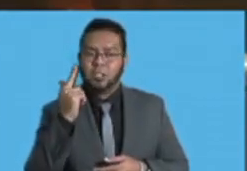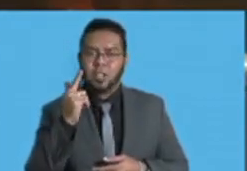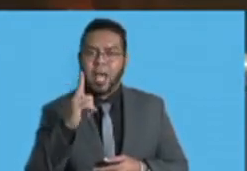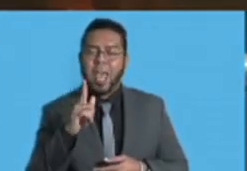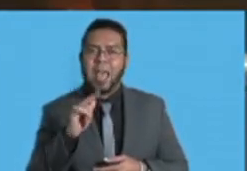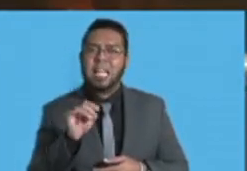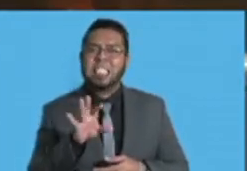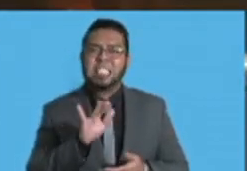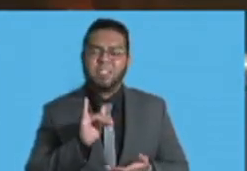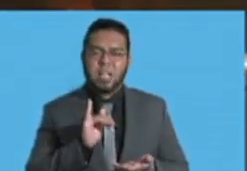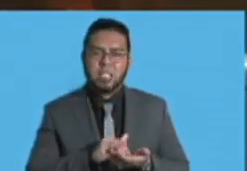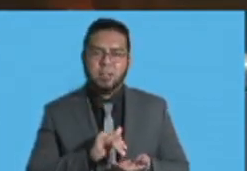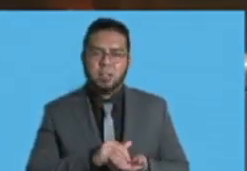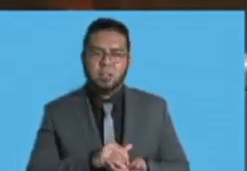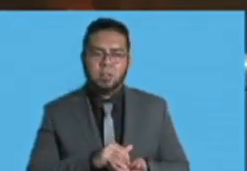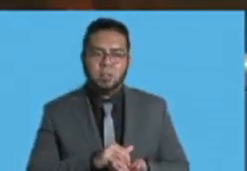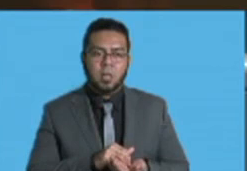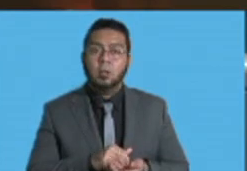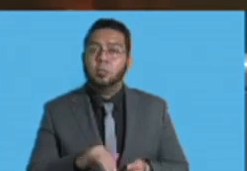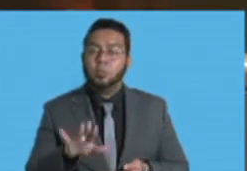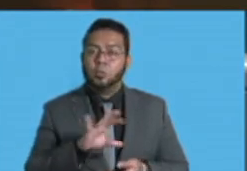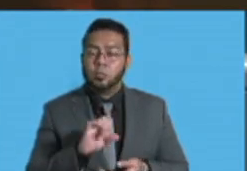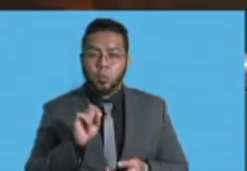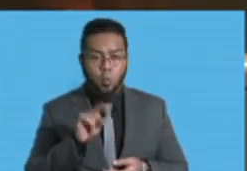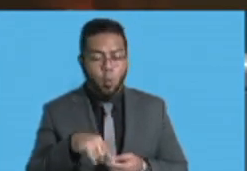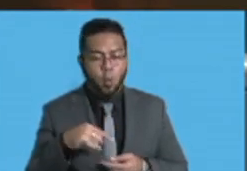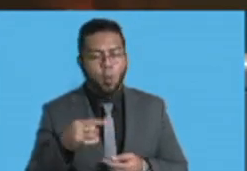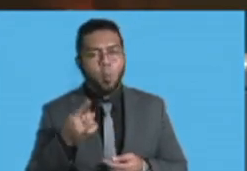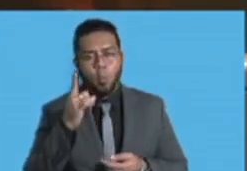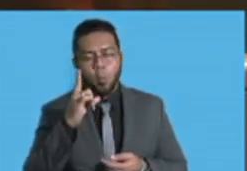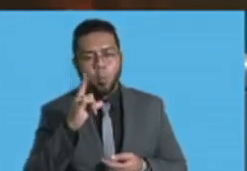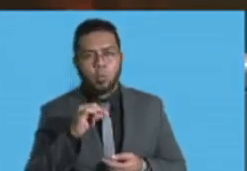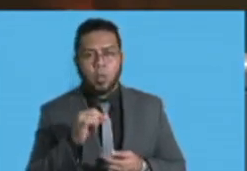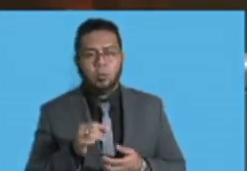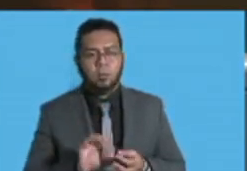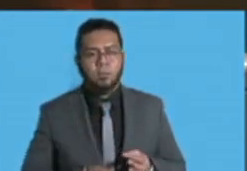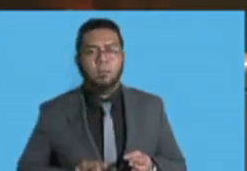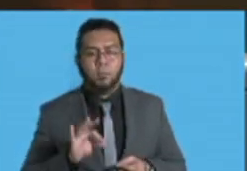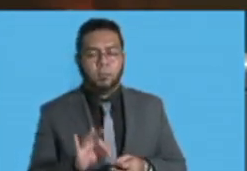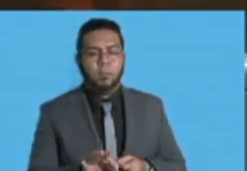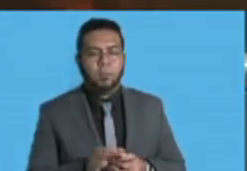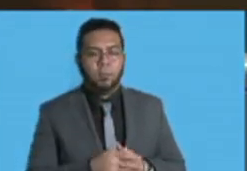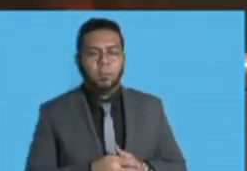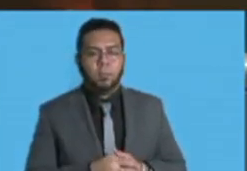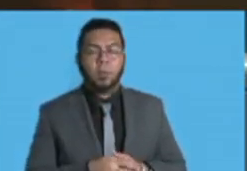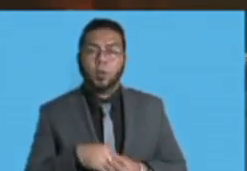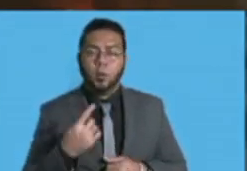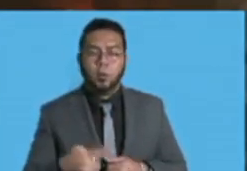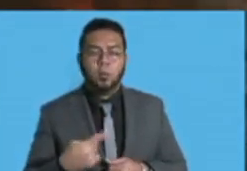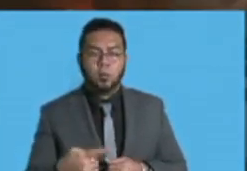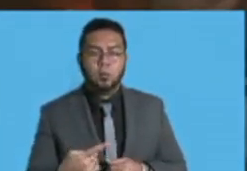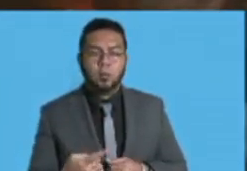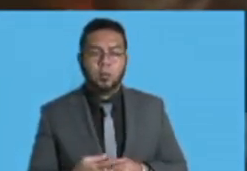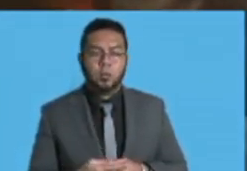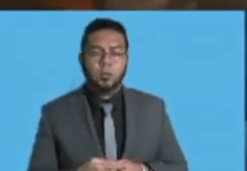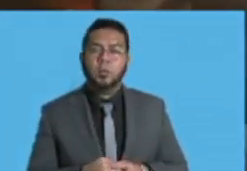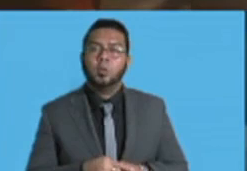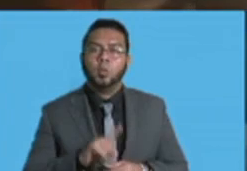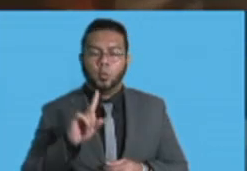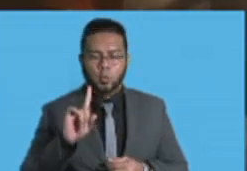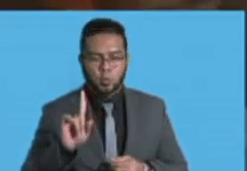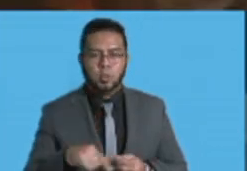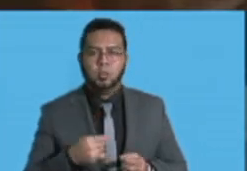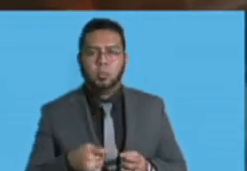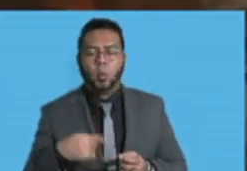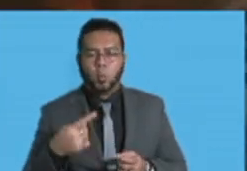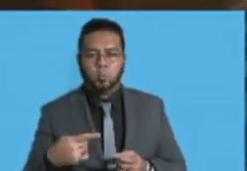civil servants. No sector within a community can afford the rest of the laurels and continue to just scrape by.